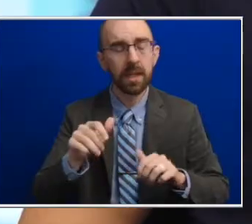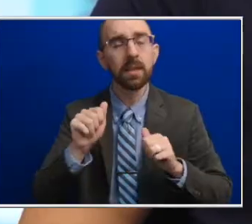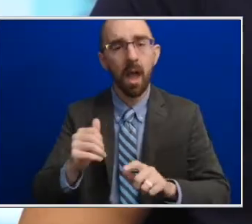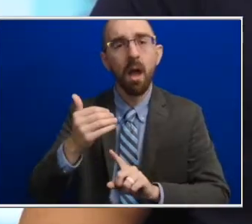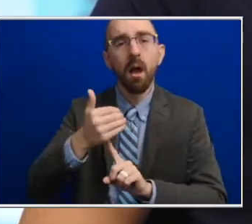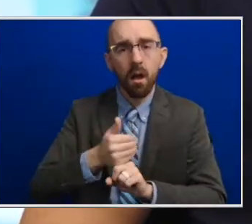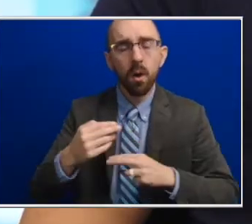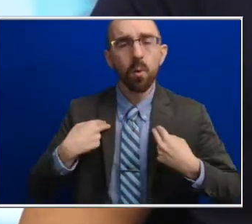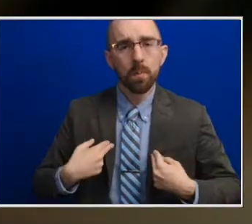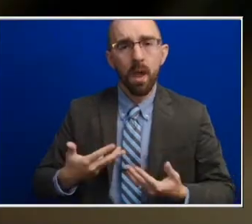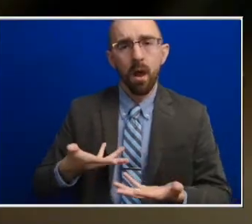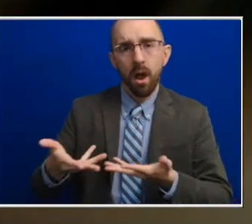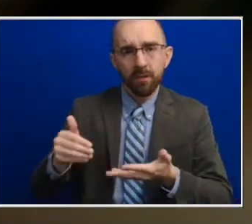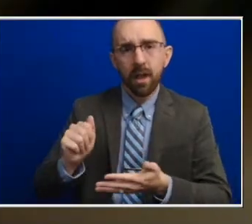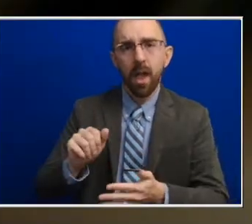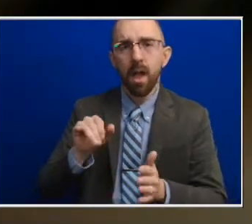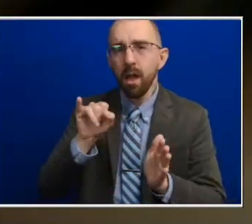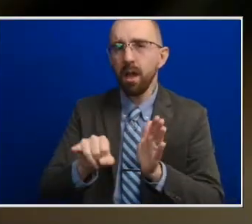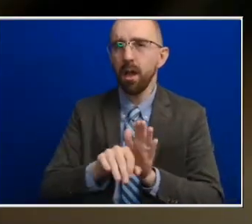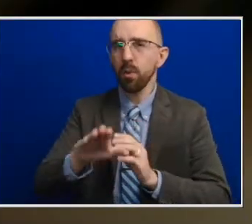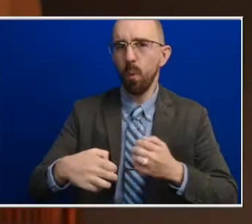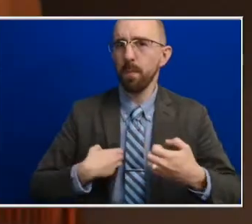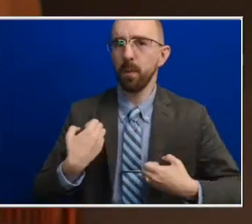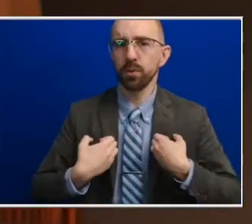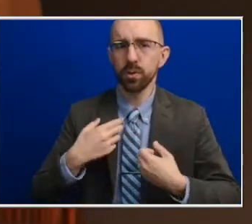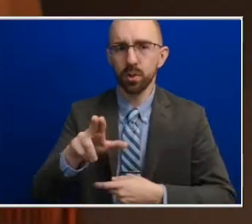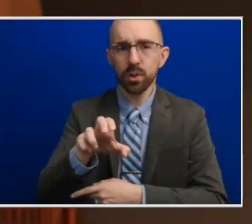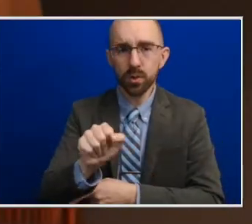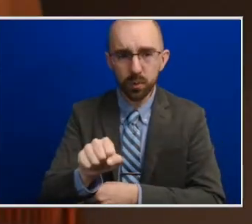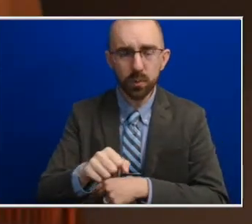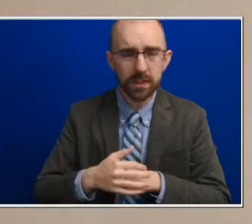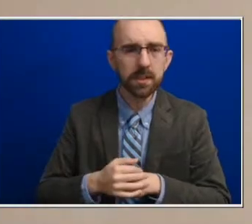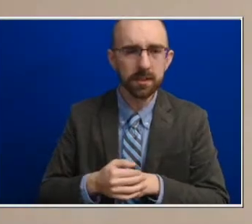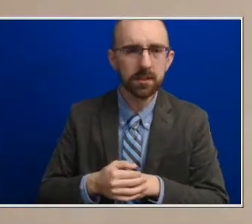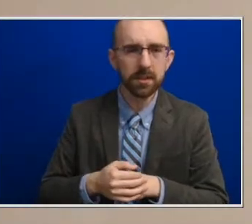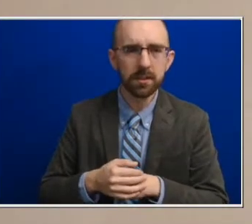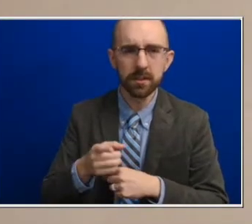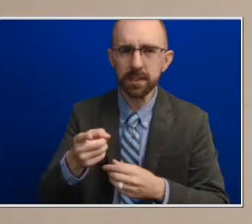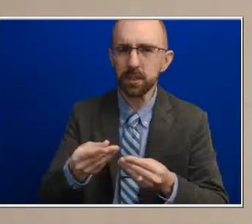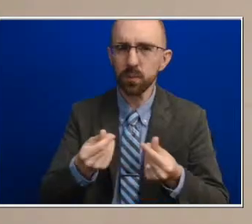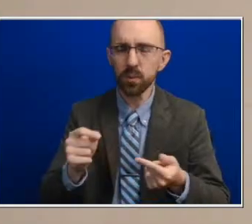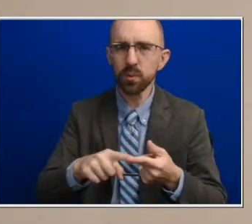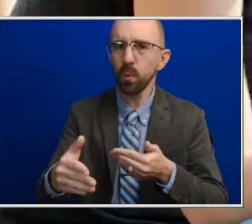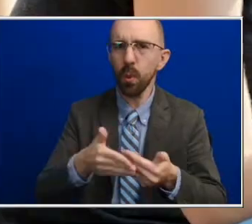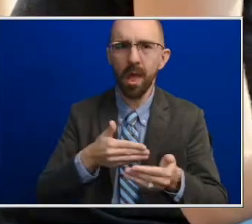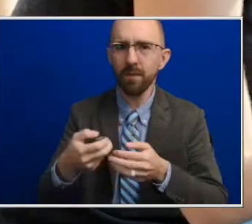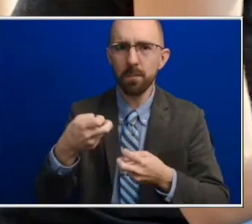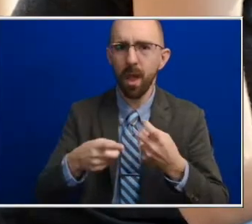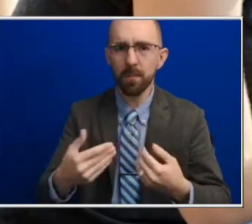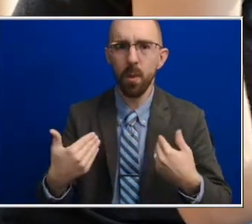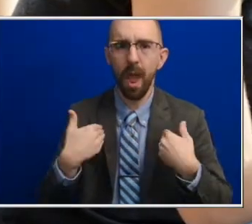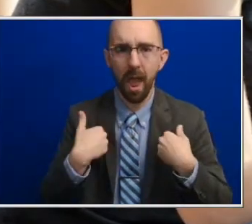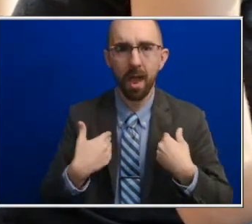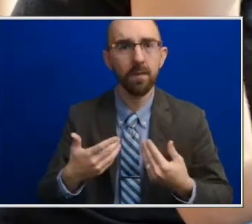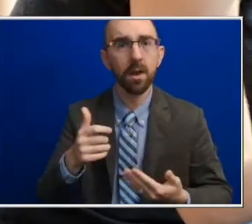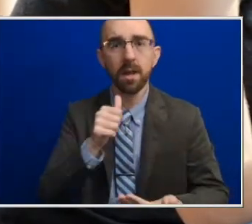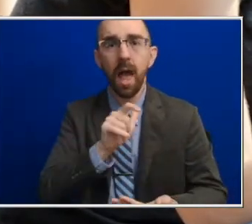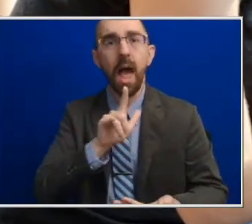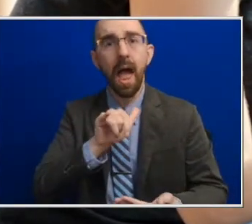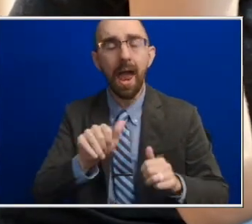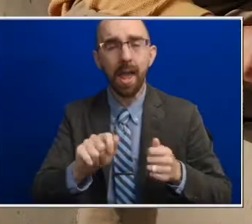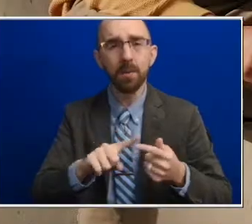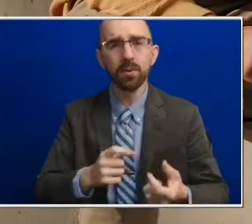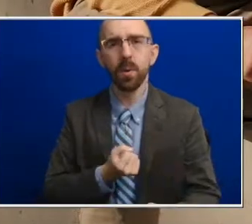up on your emotional cues. It can give you a straight solution to whatever problem you're having, but it wouldn't actually be able to empathize with